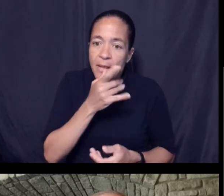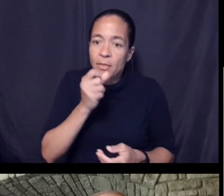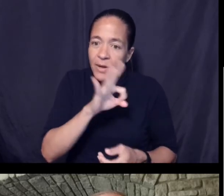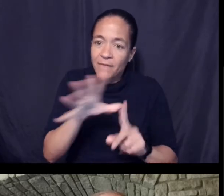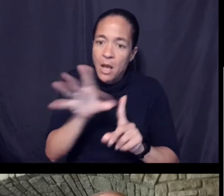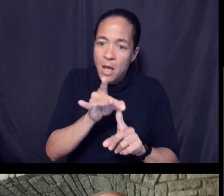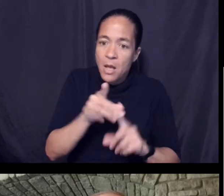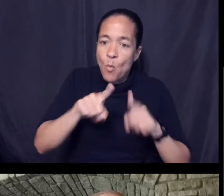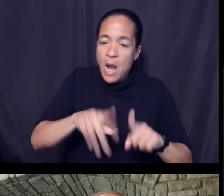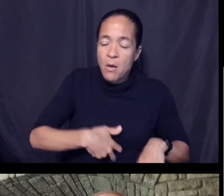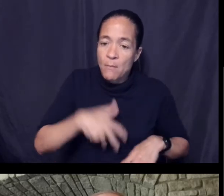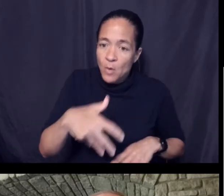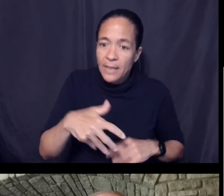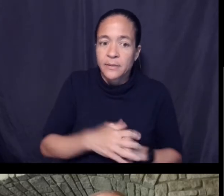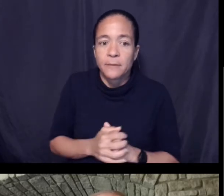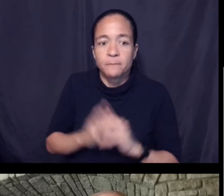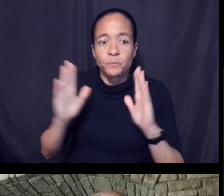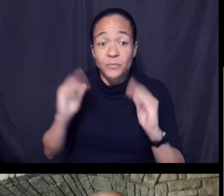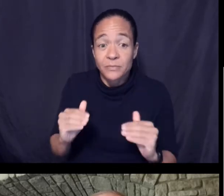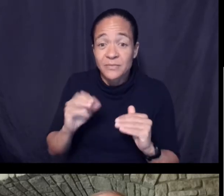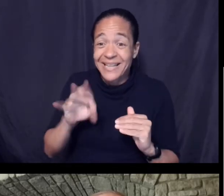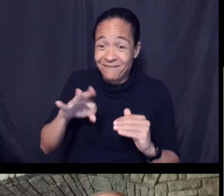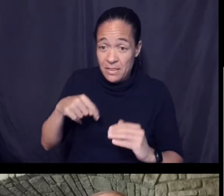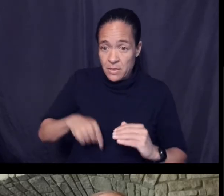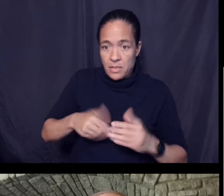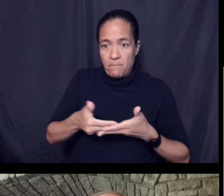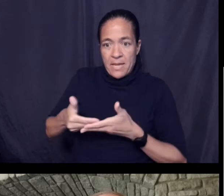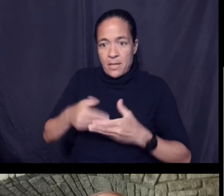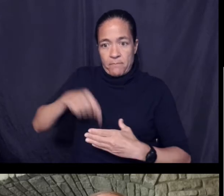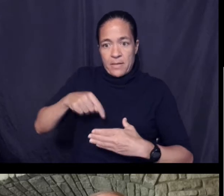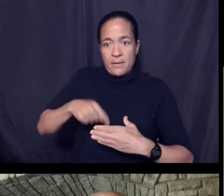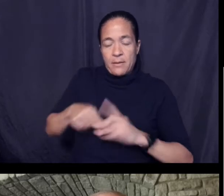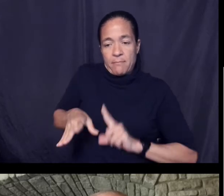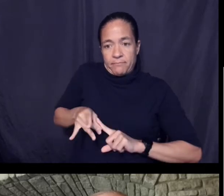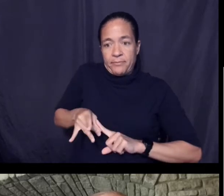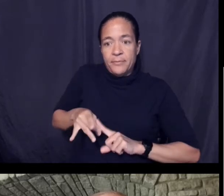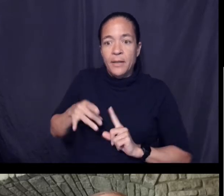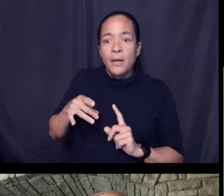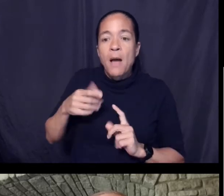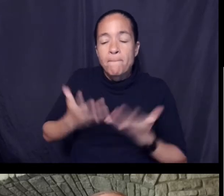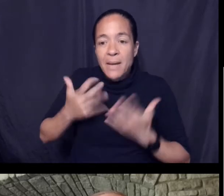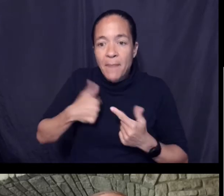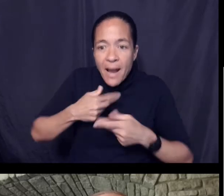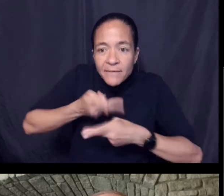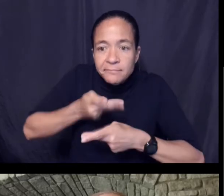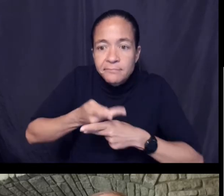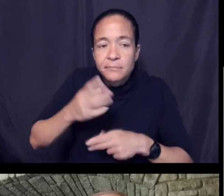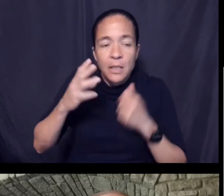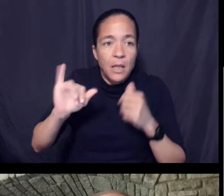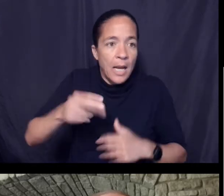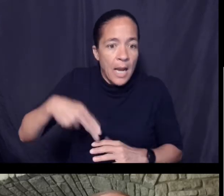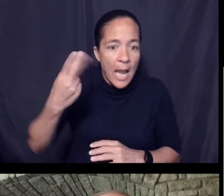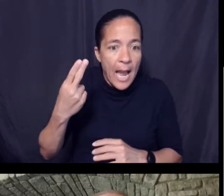about the CMV infected fetuses? Likewise, maybe other medications or other therapies such